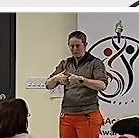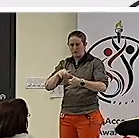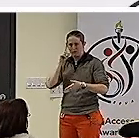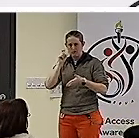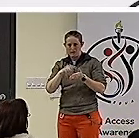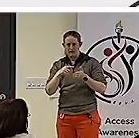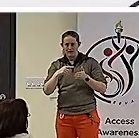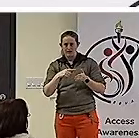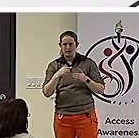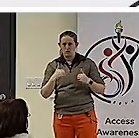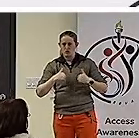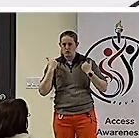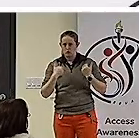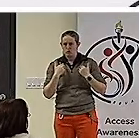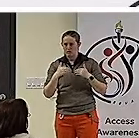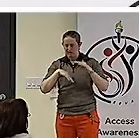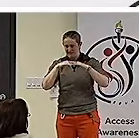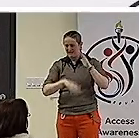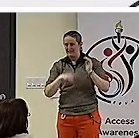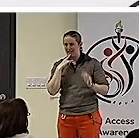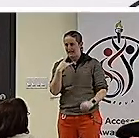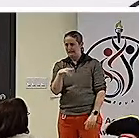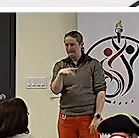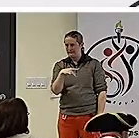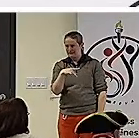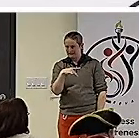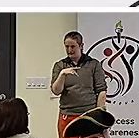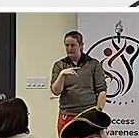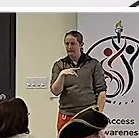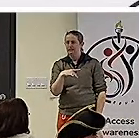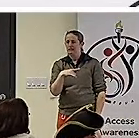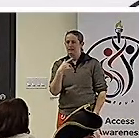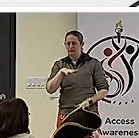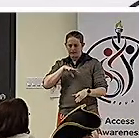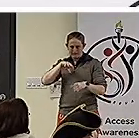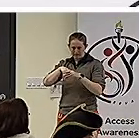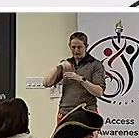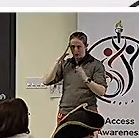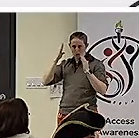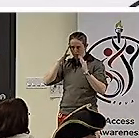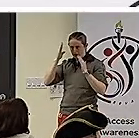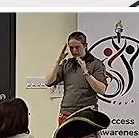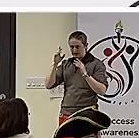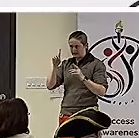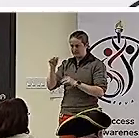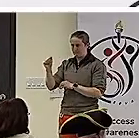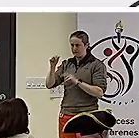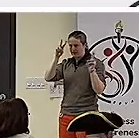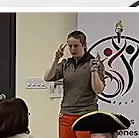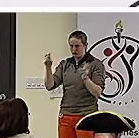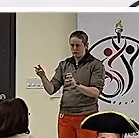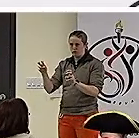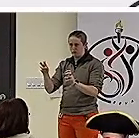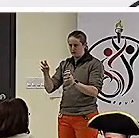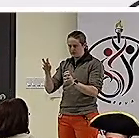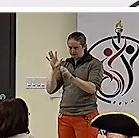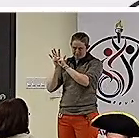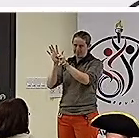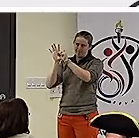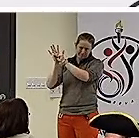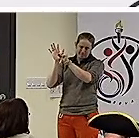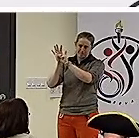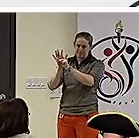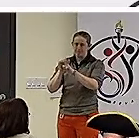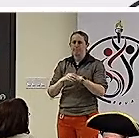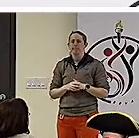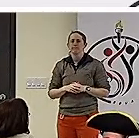with a disability up to 18 years of age who has significantly contributed to raising awareness of disability issues and championing accessibility.